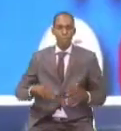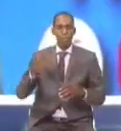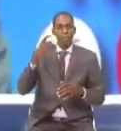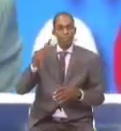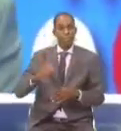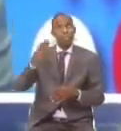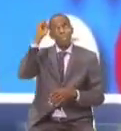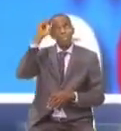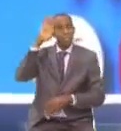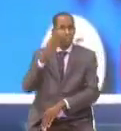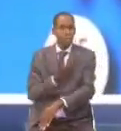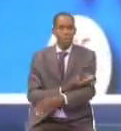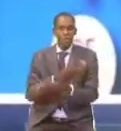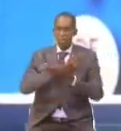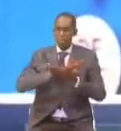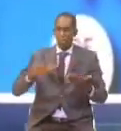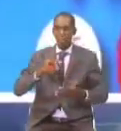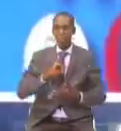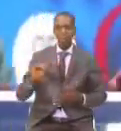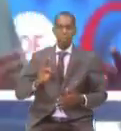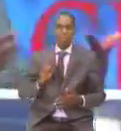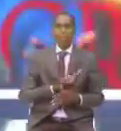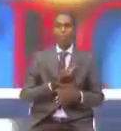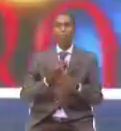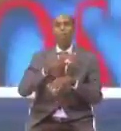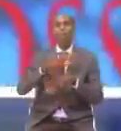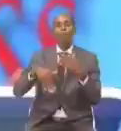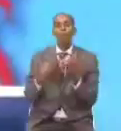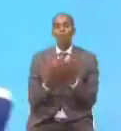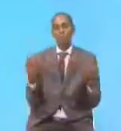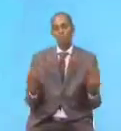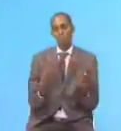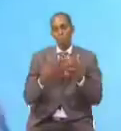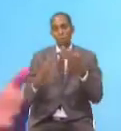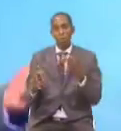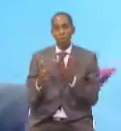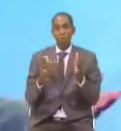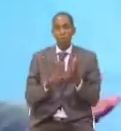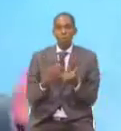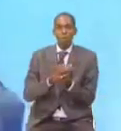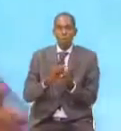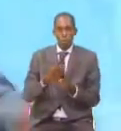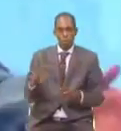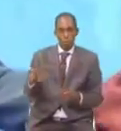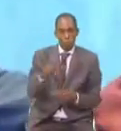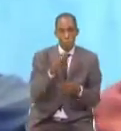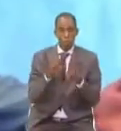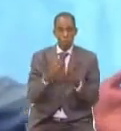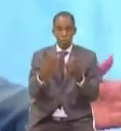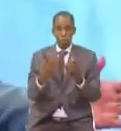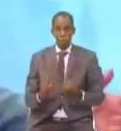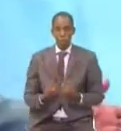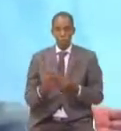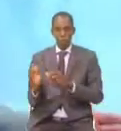cleanses us from all sin. The blood of Jesus washes you as you come. You turn